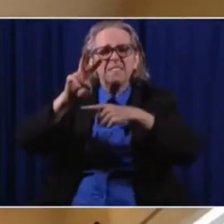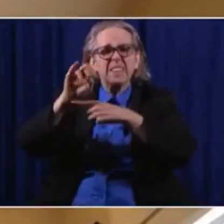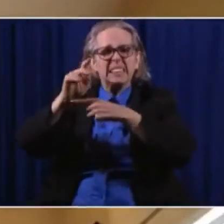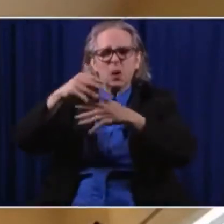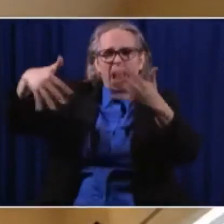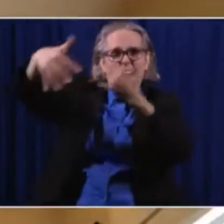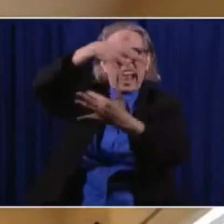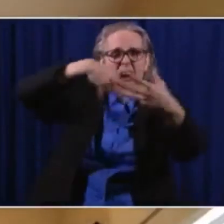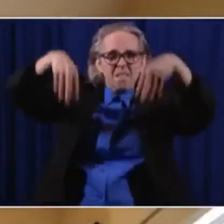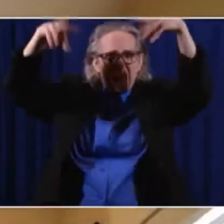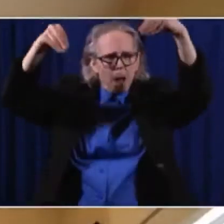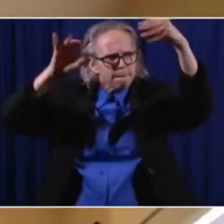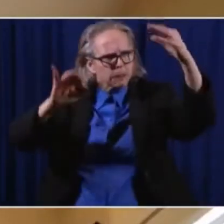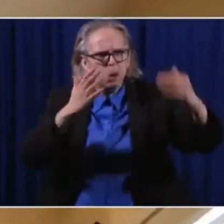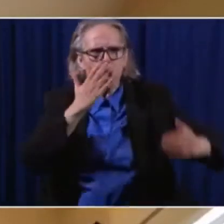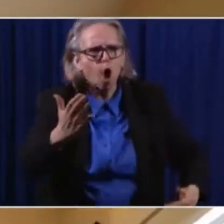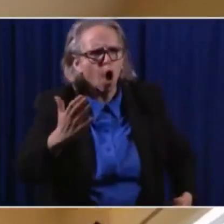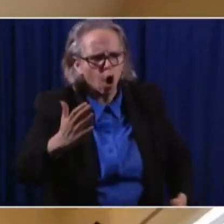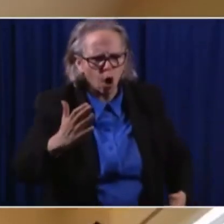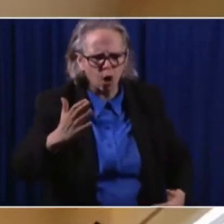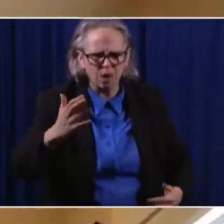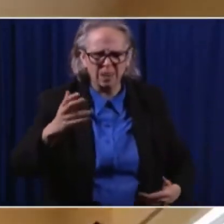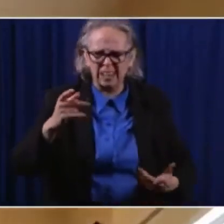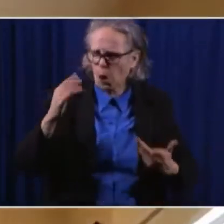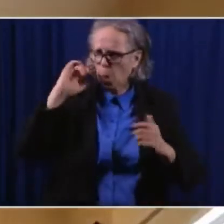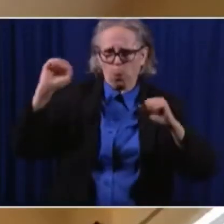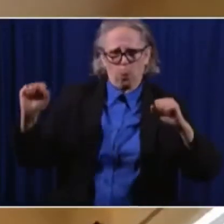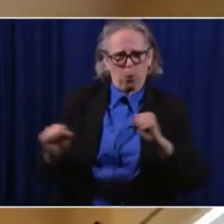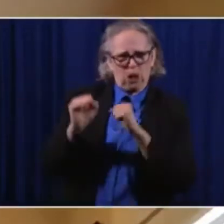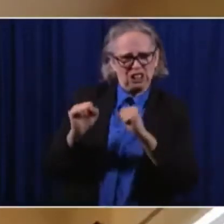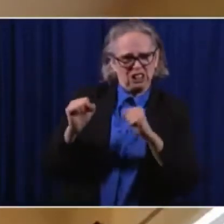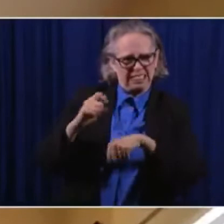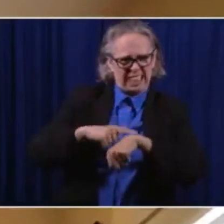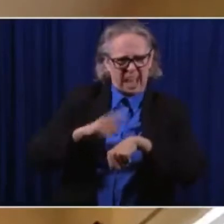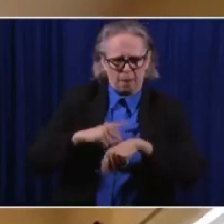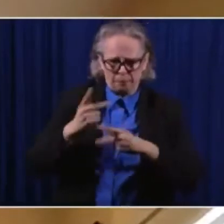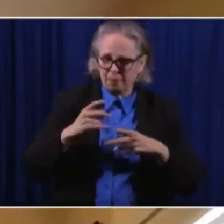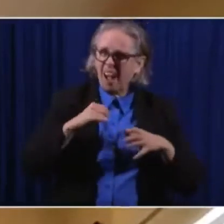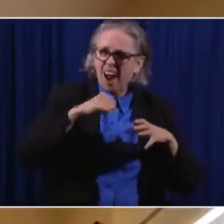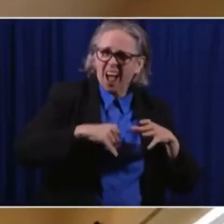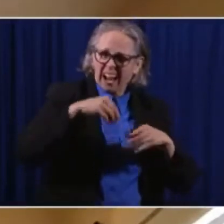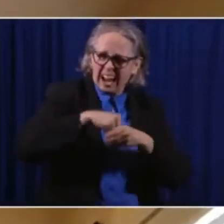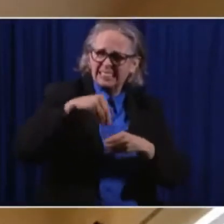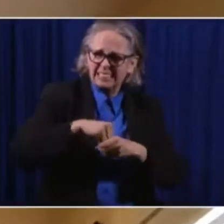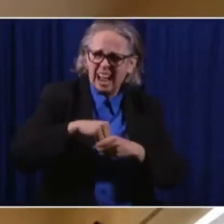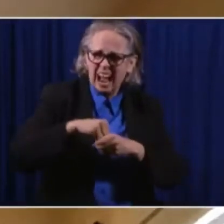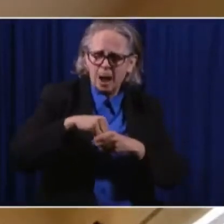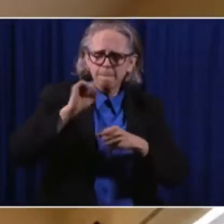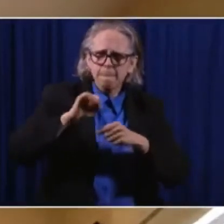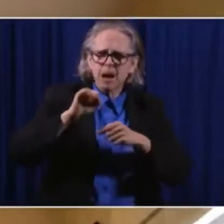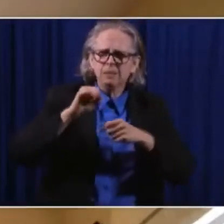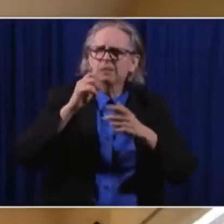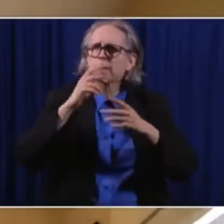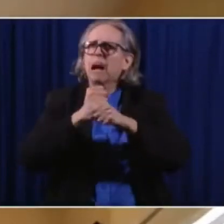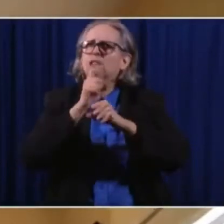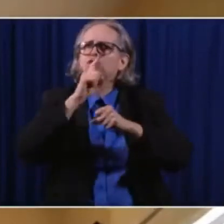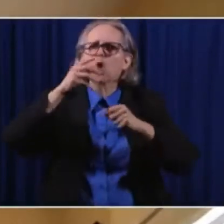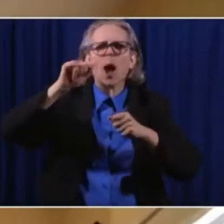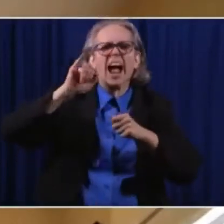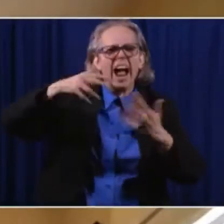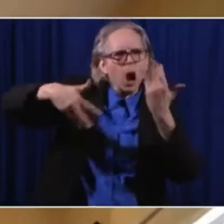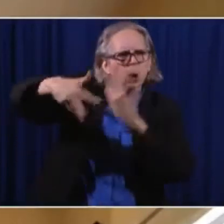ways to ensure good ventilation when we're around others. So if you're going to be inside around people who aren't in your